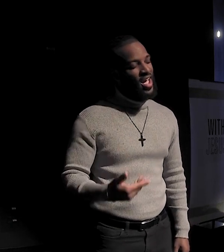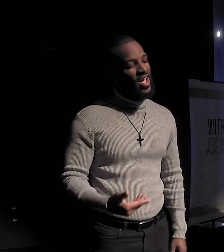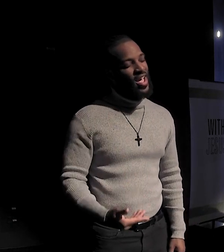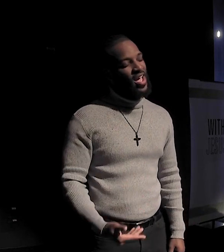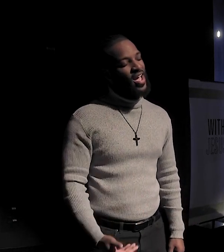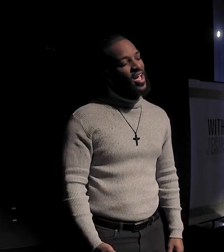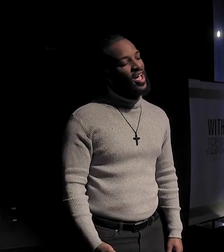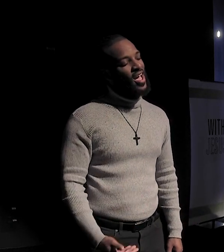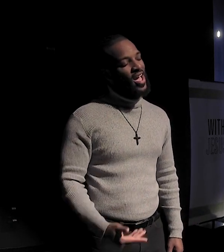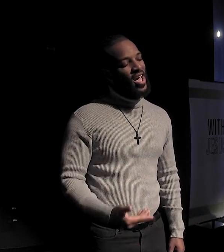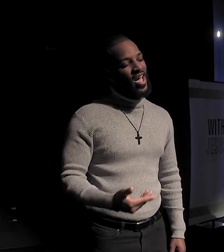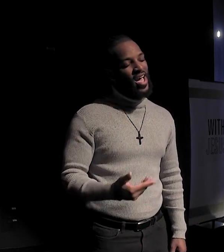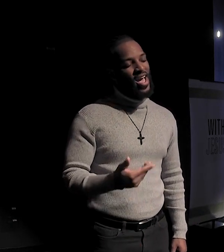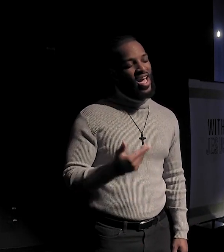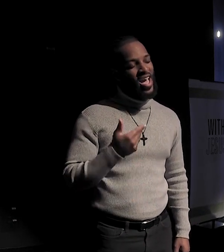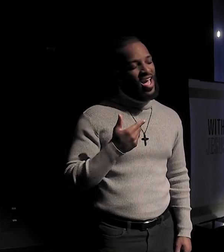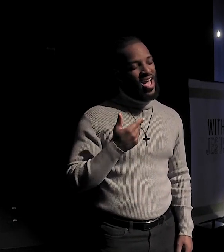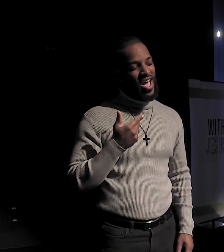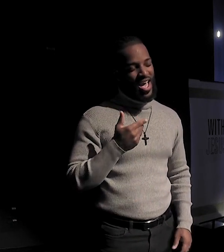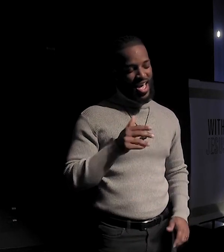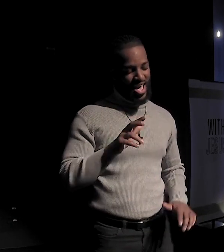And